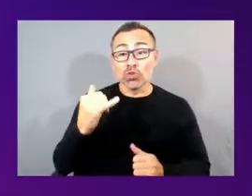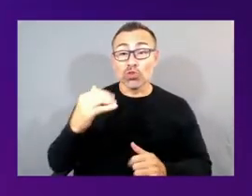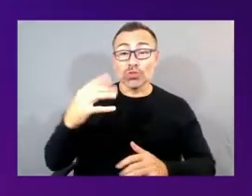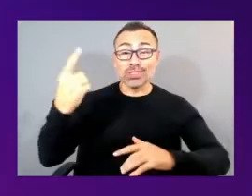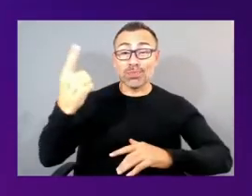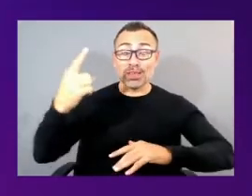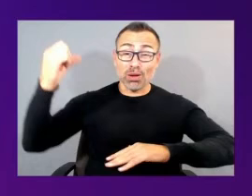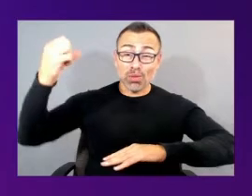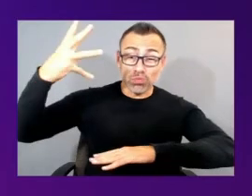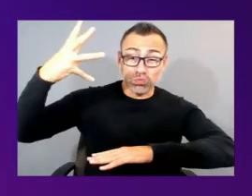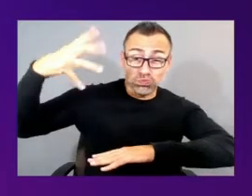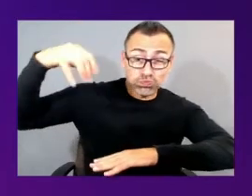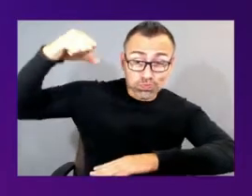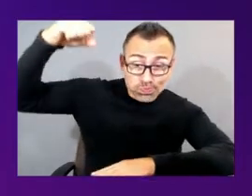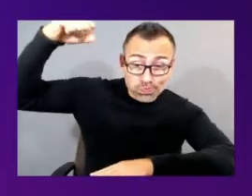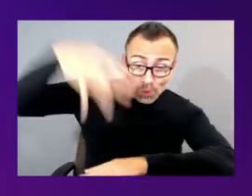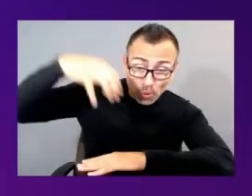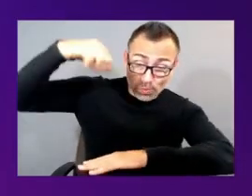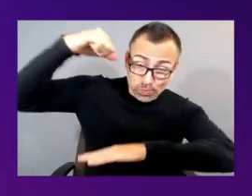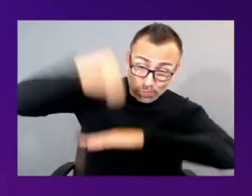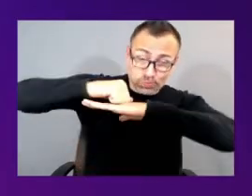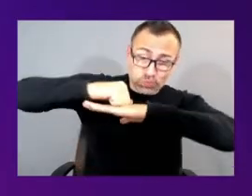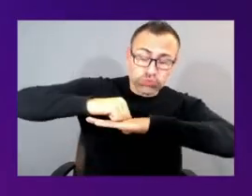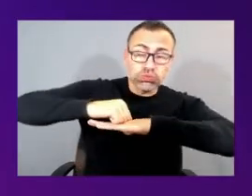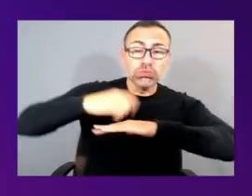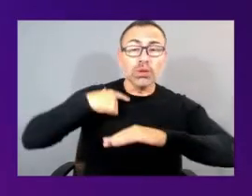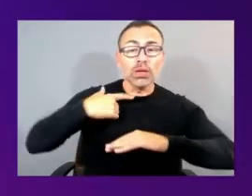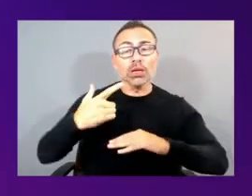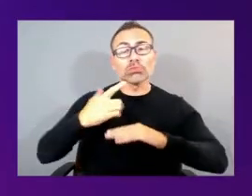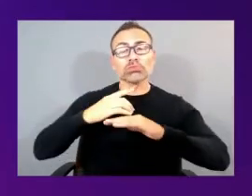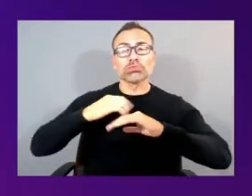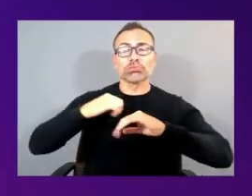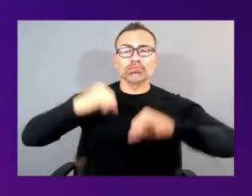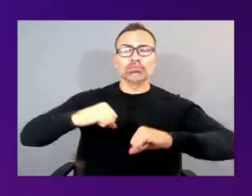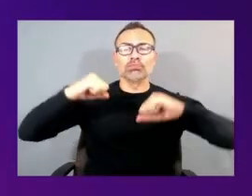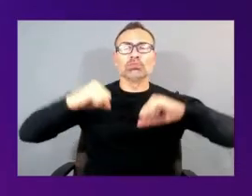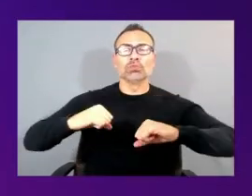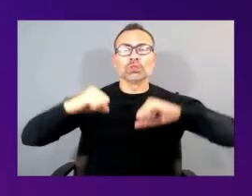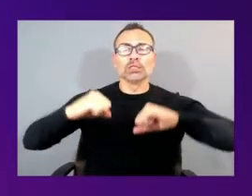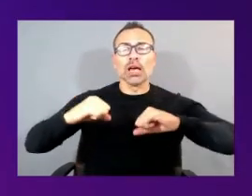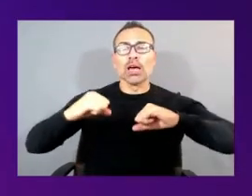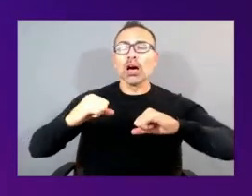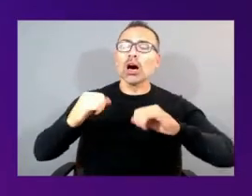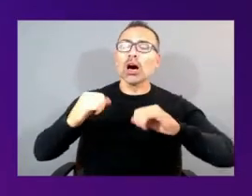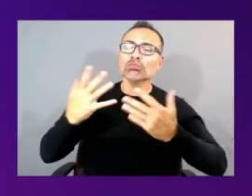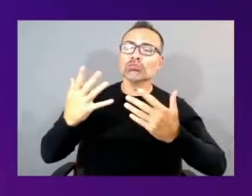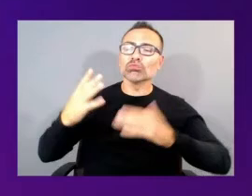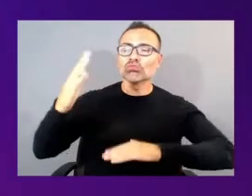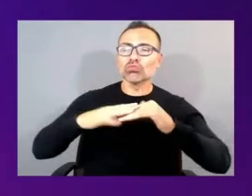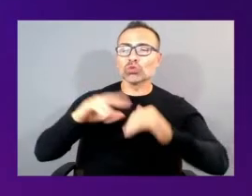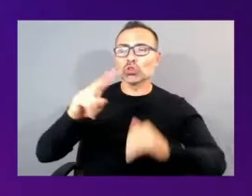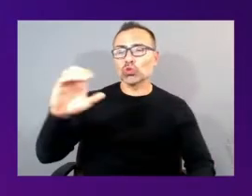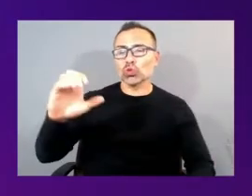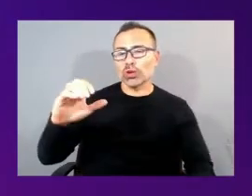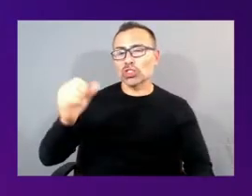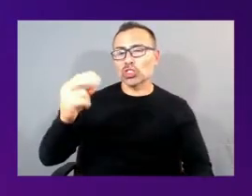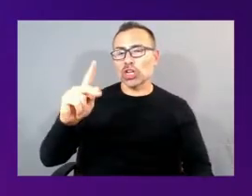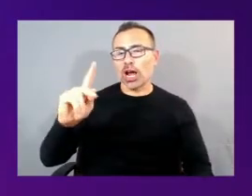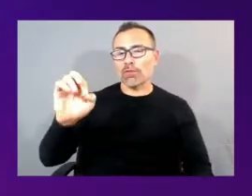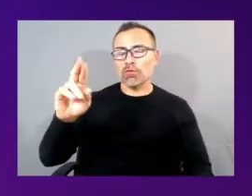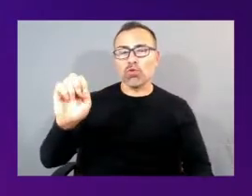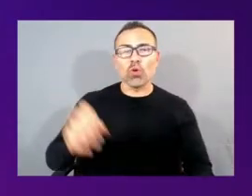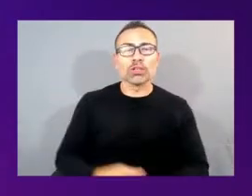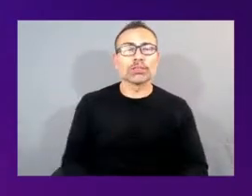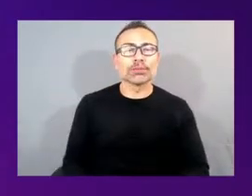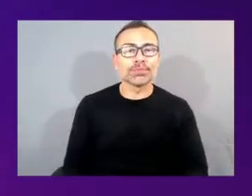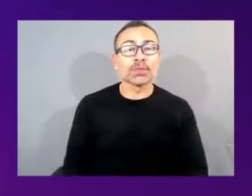withstand 200 G's of shock forces. And as I told you about earlier, it has 256-bit encryption,